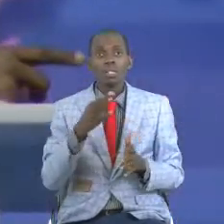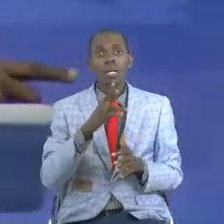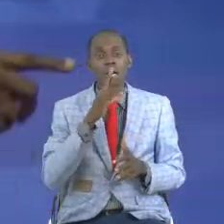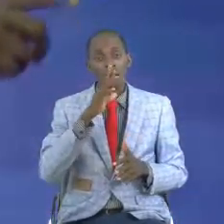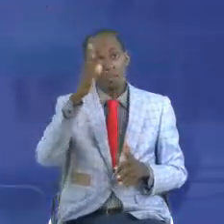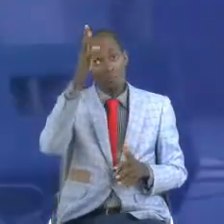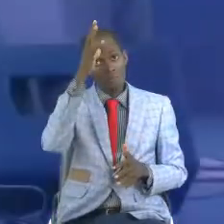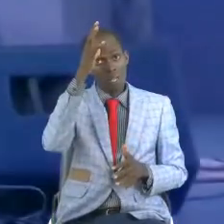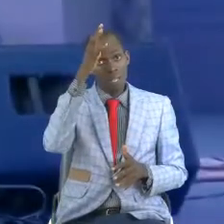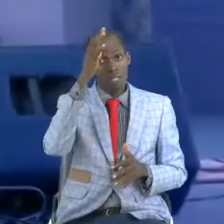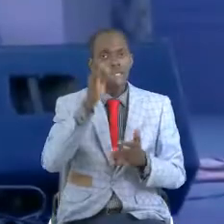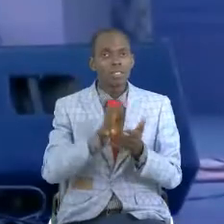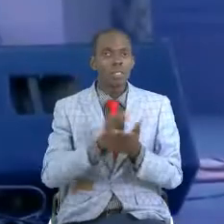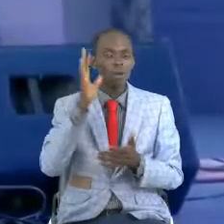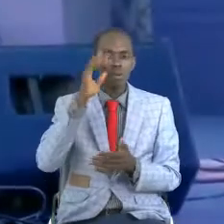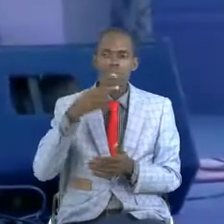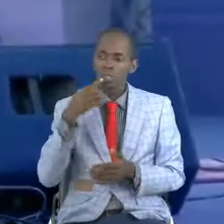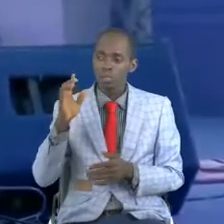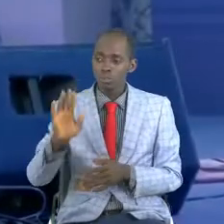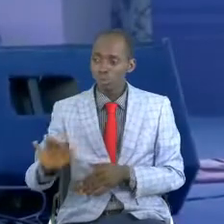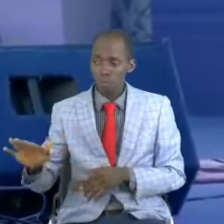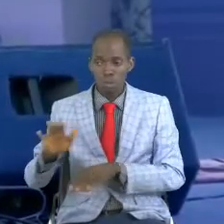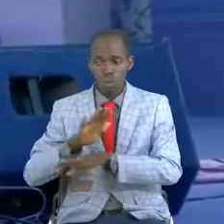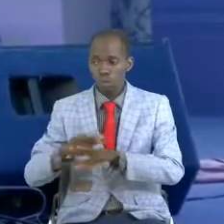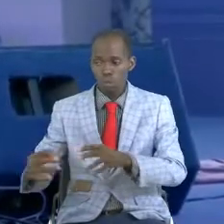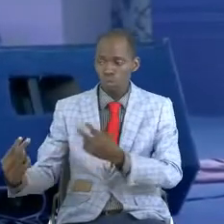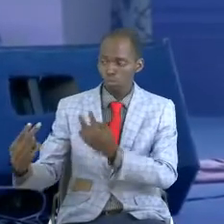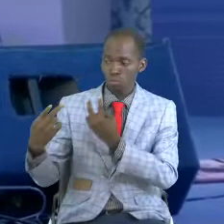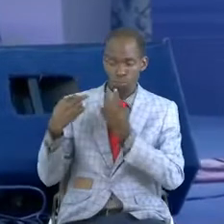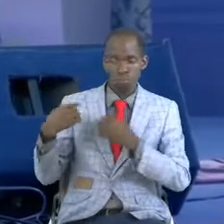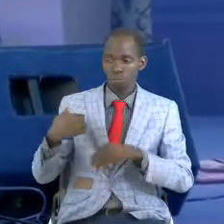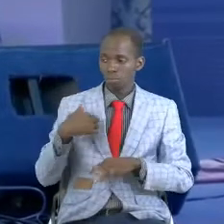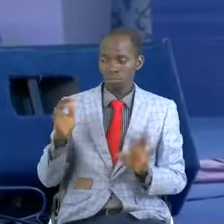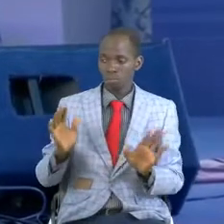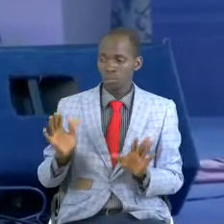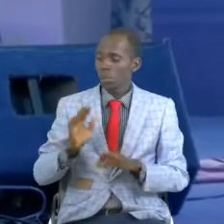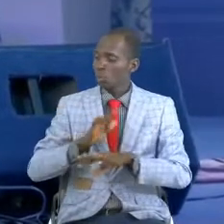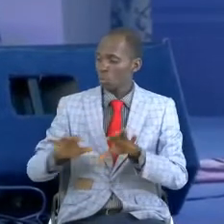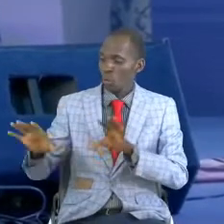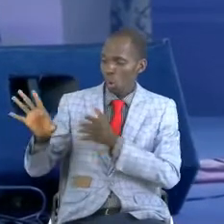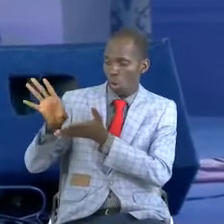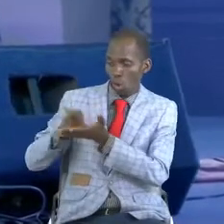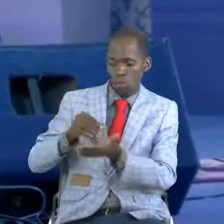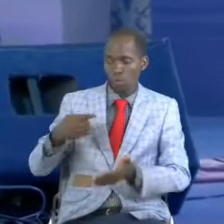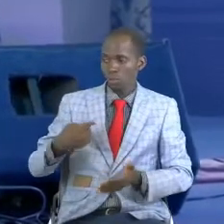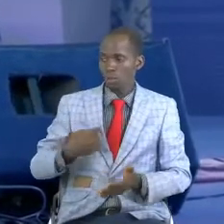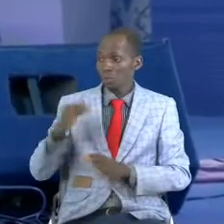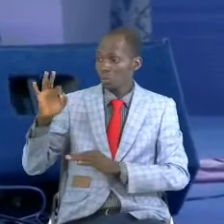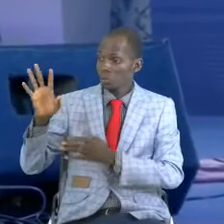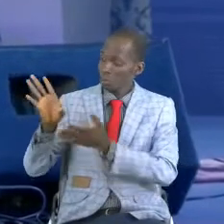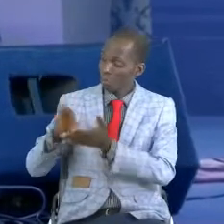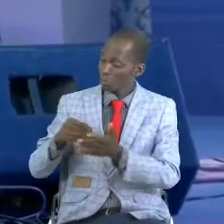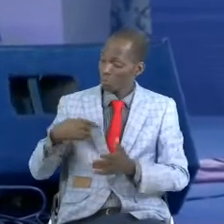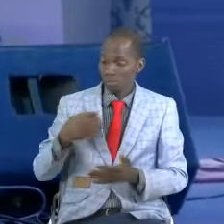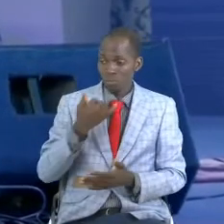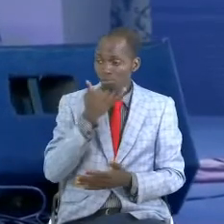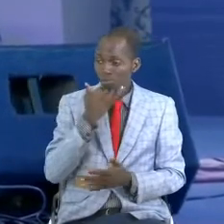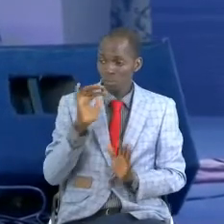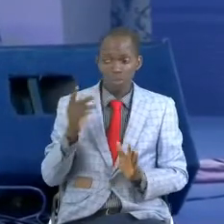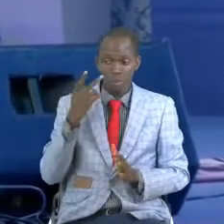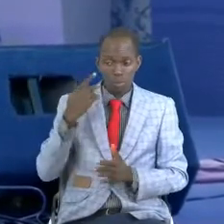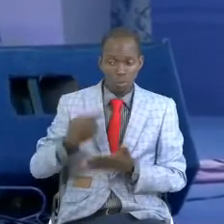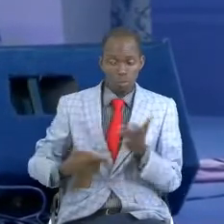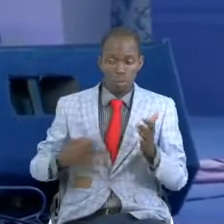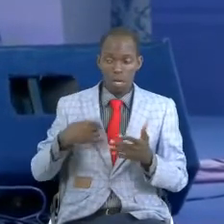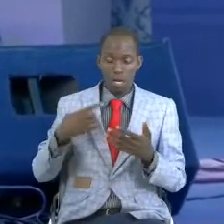children, don't look at me, don't do what I do. If you do what I do, look at the result, don't do what I